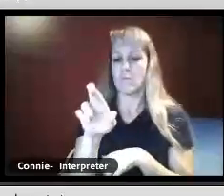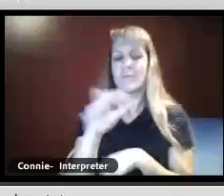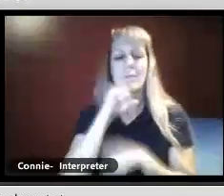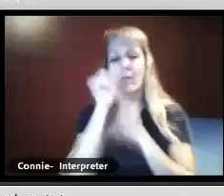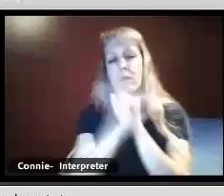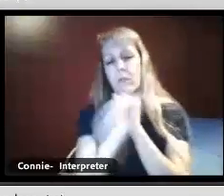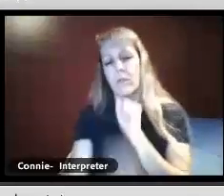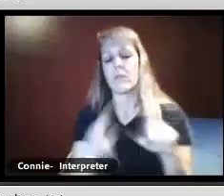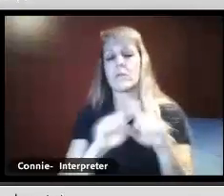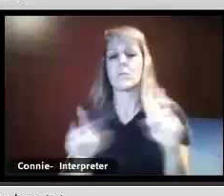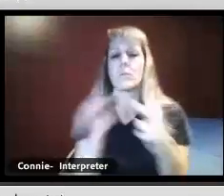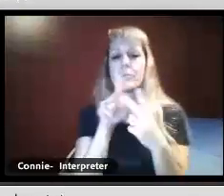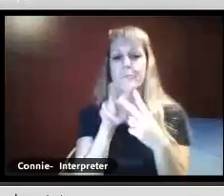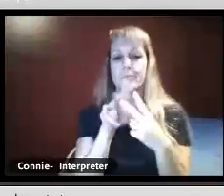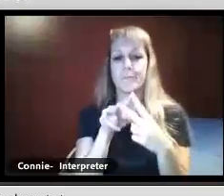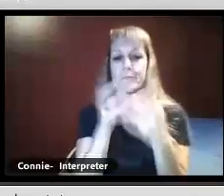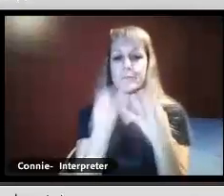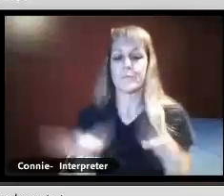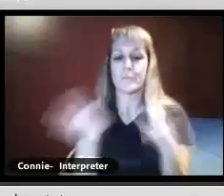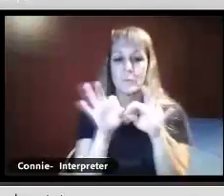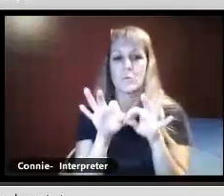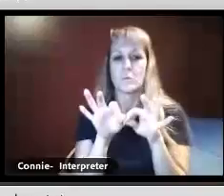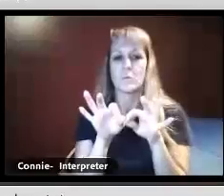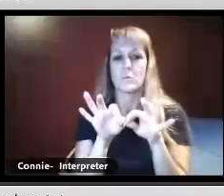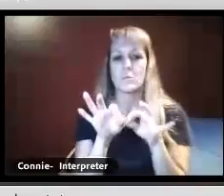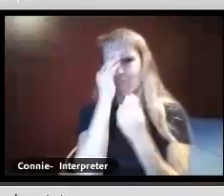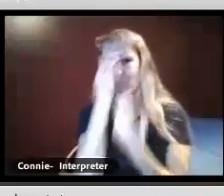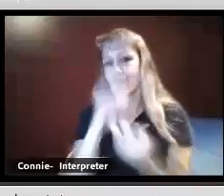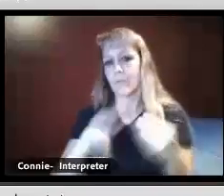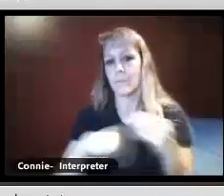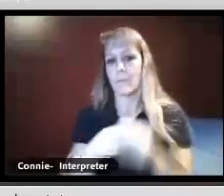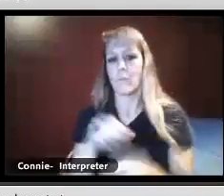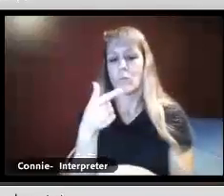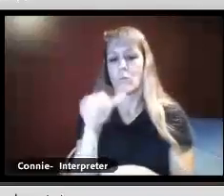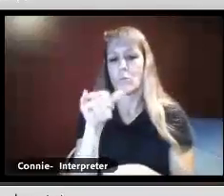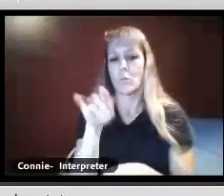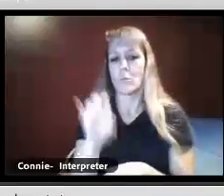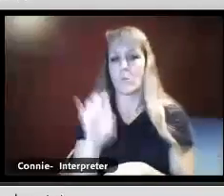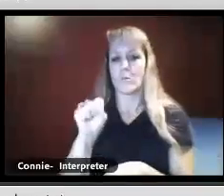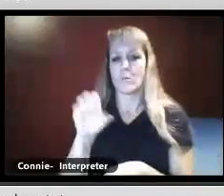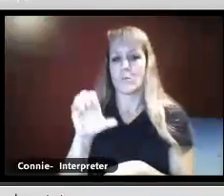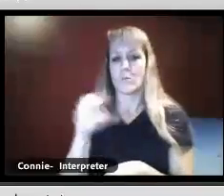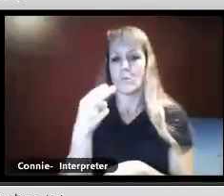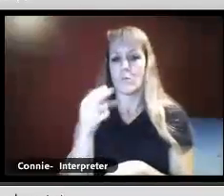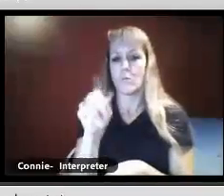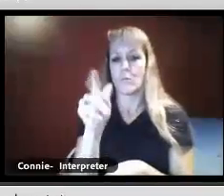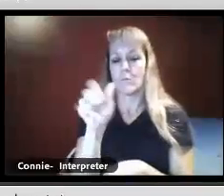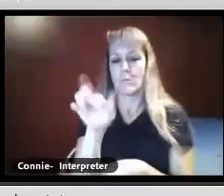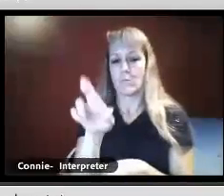are a couple of important things I want to say about Google Scholar. I'm going to put in that URL right now.